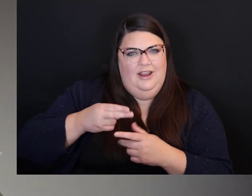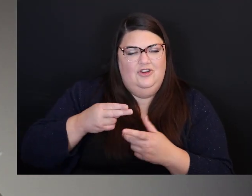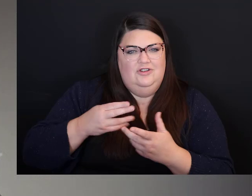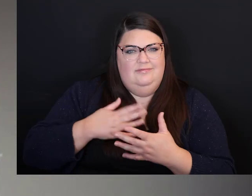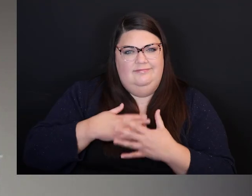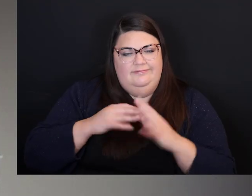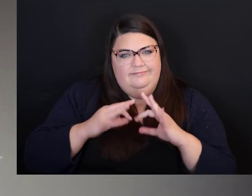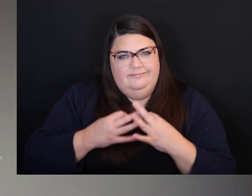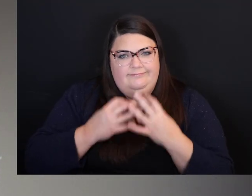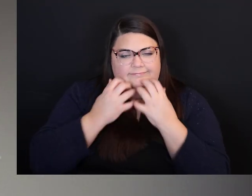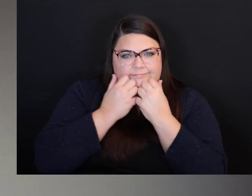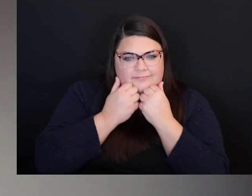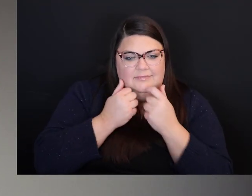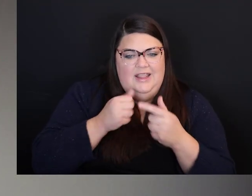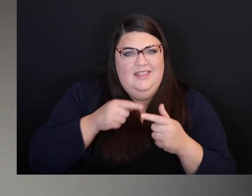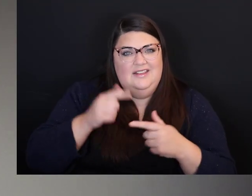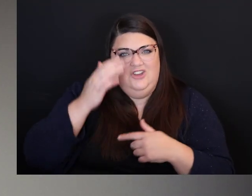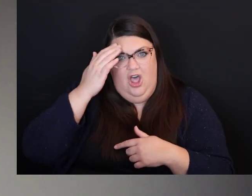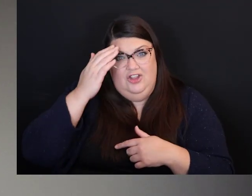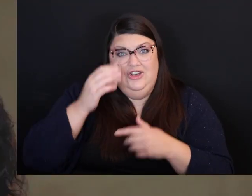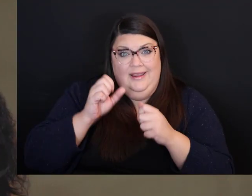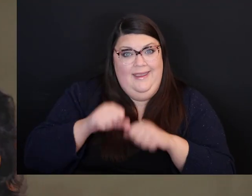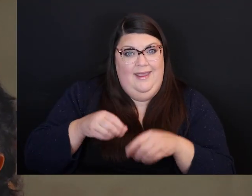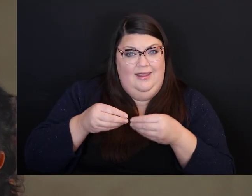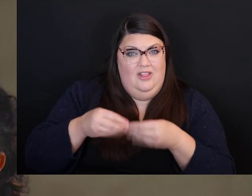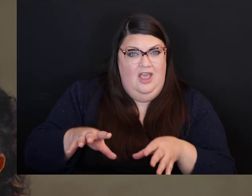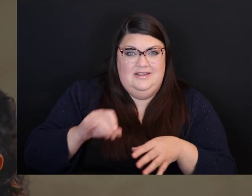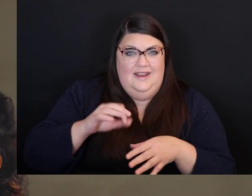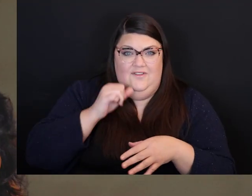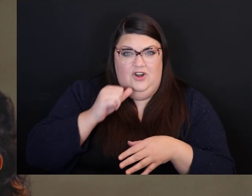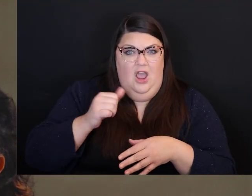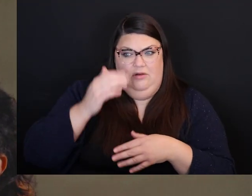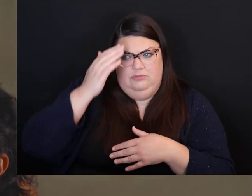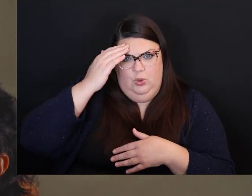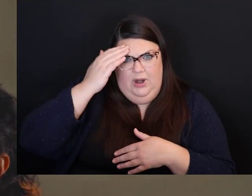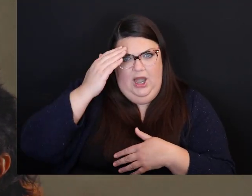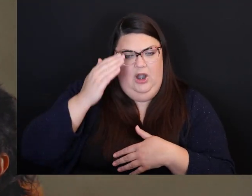knowledges that I think, can get lost if they're not acknowledged.